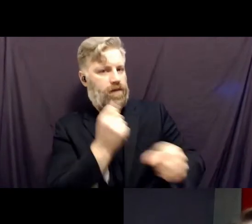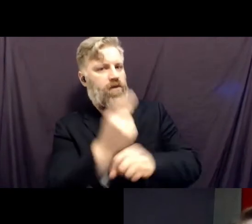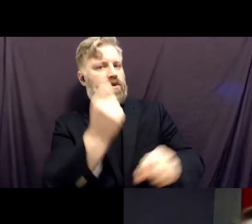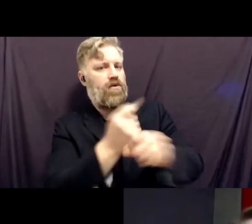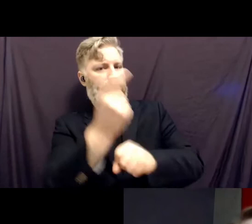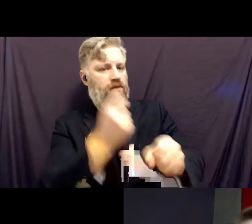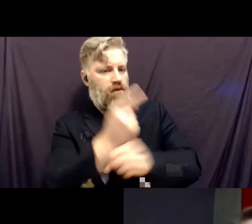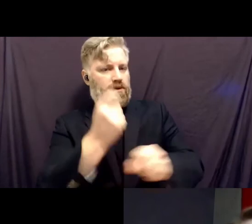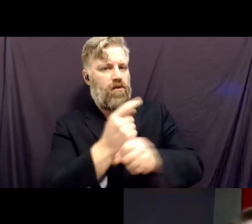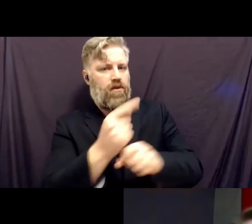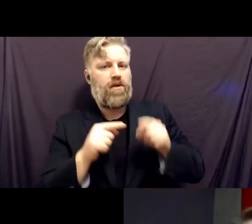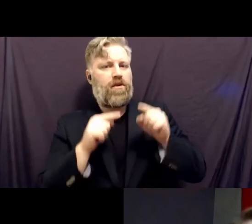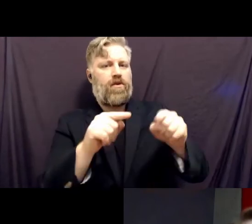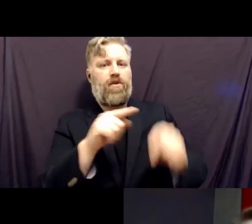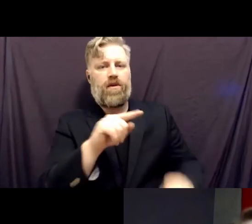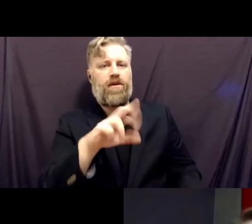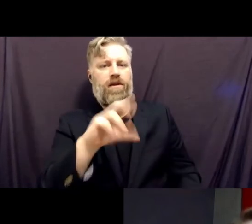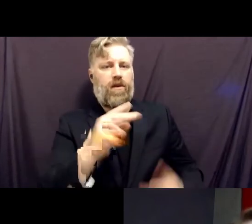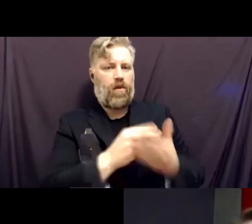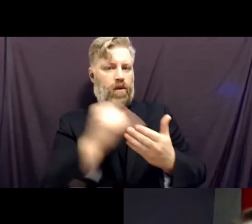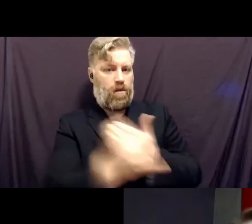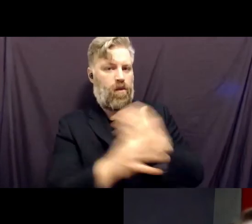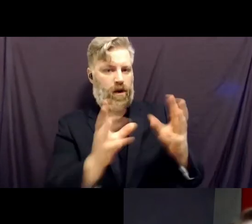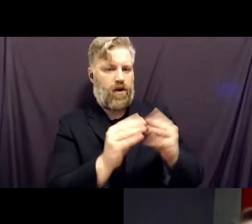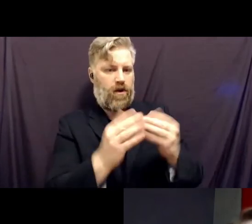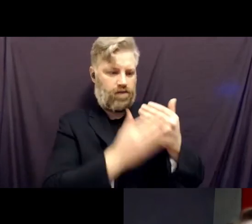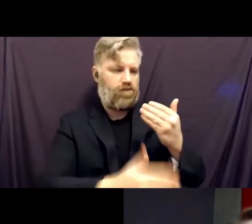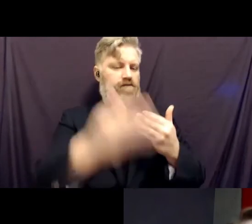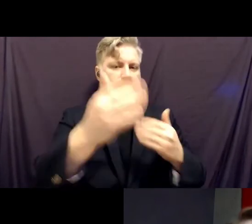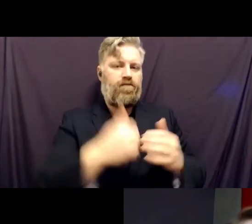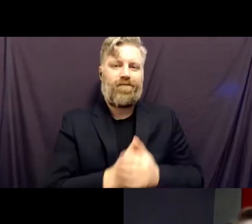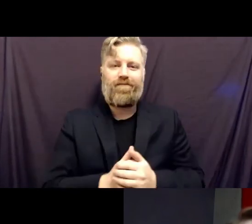year during the Zero Project conference in the future.